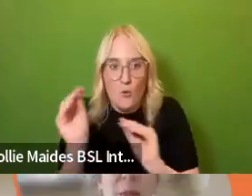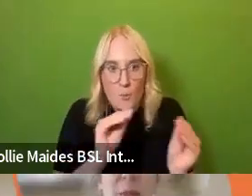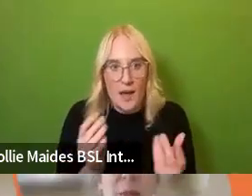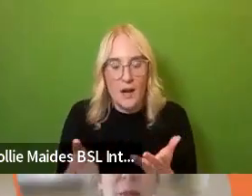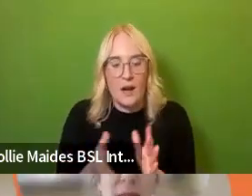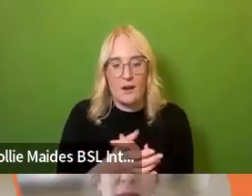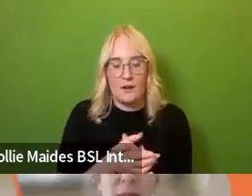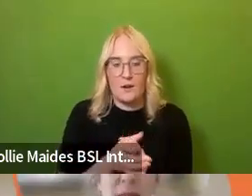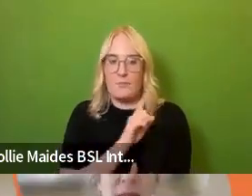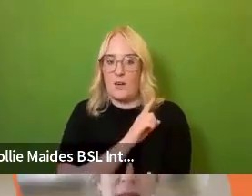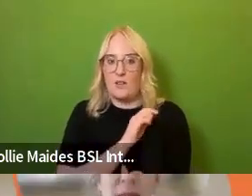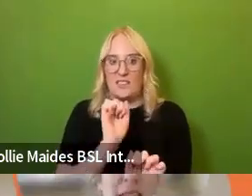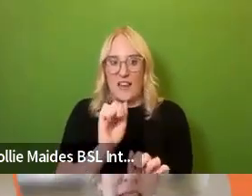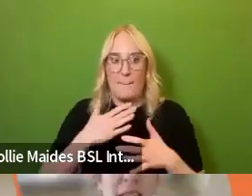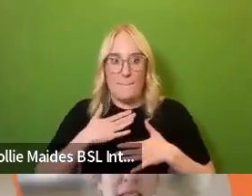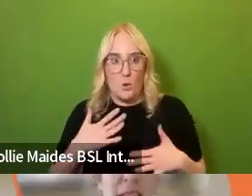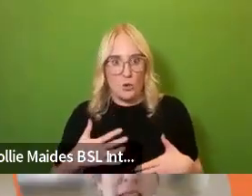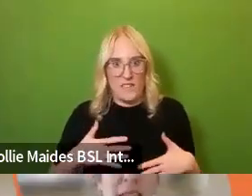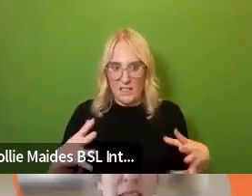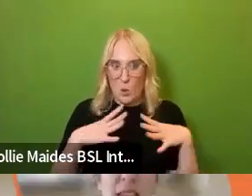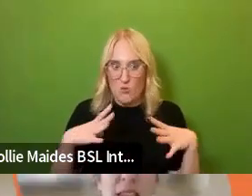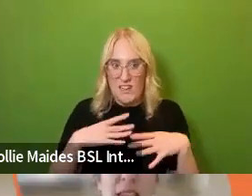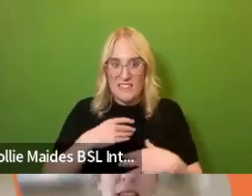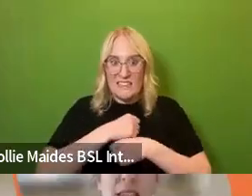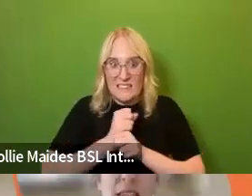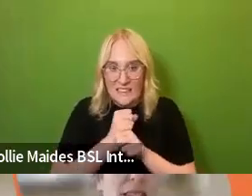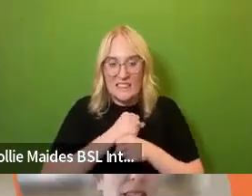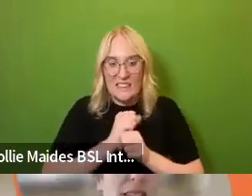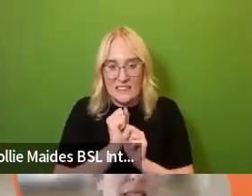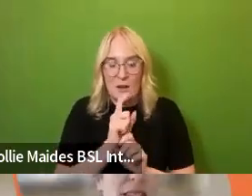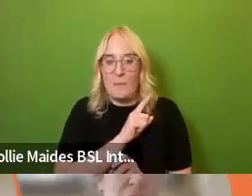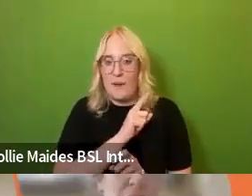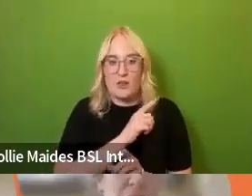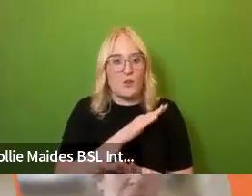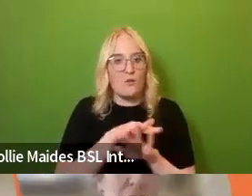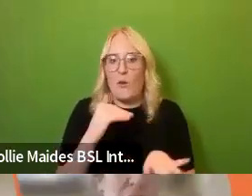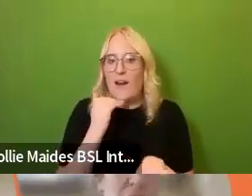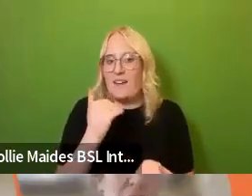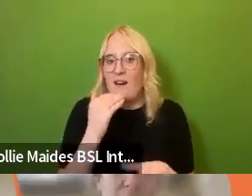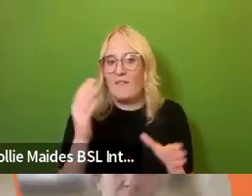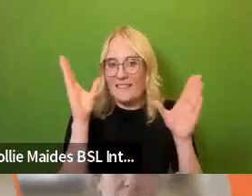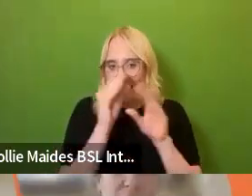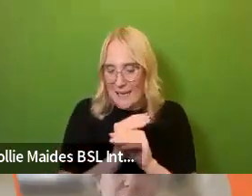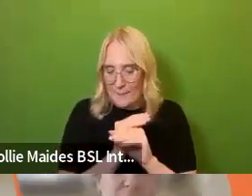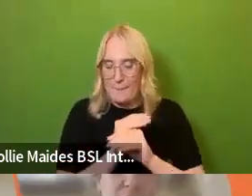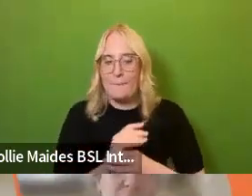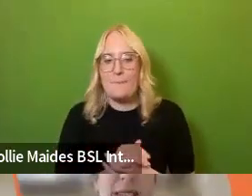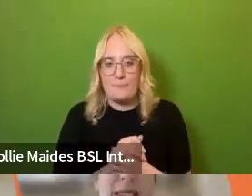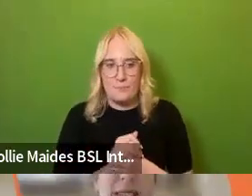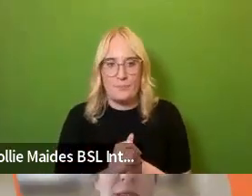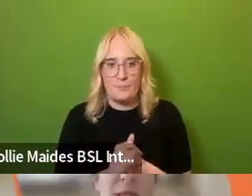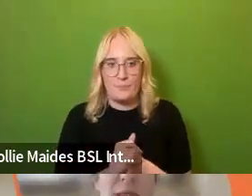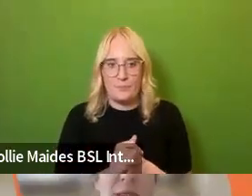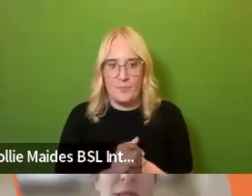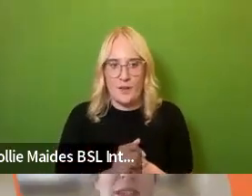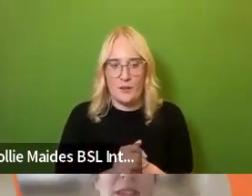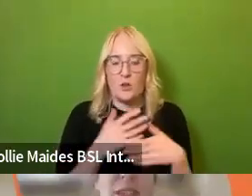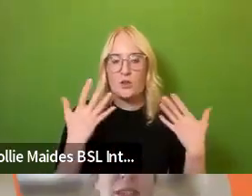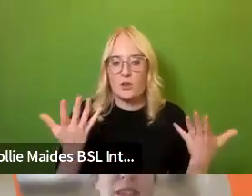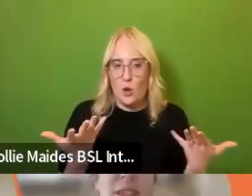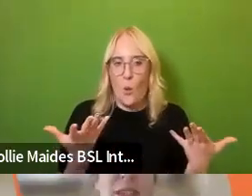their nervous system is already under stress from insufficient rest. So poor sleep leads to